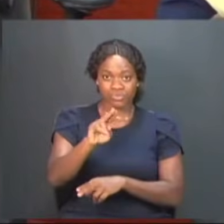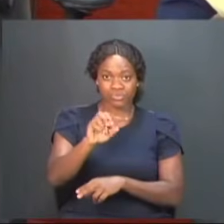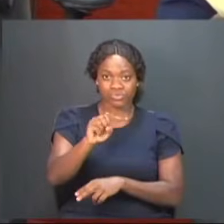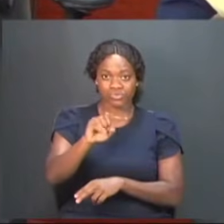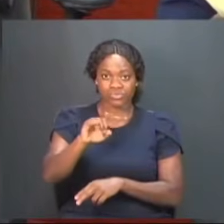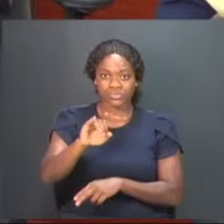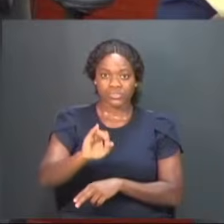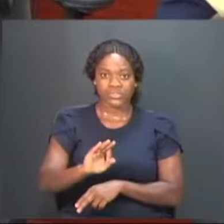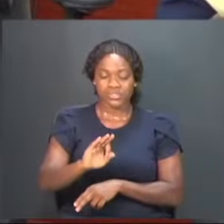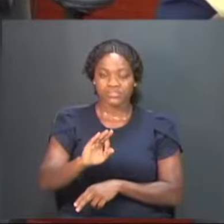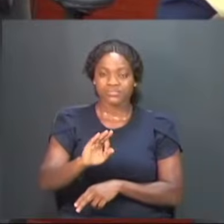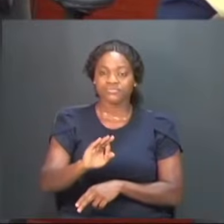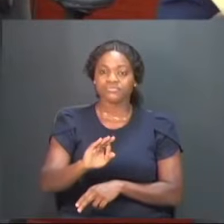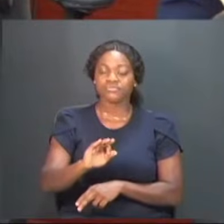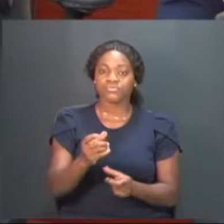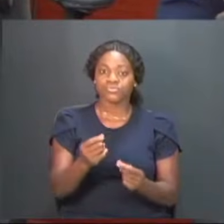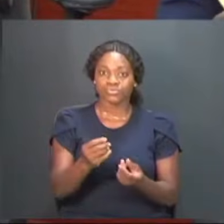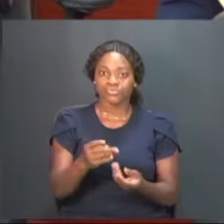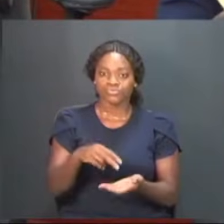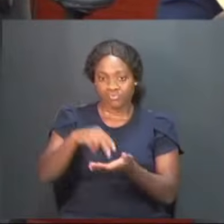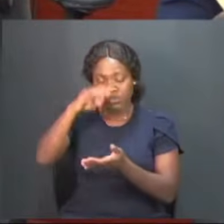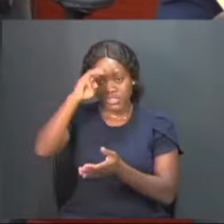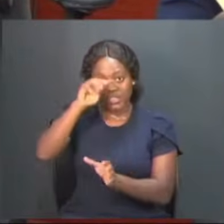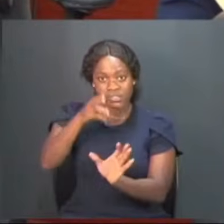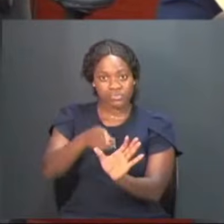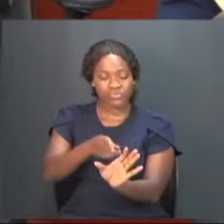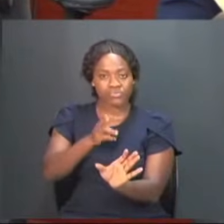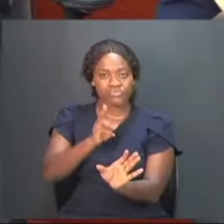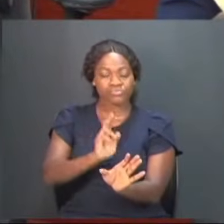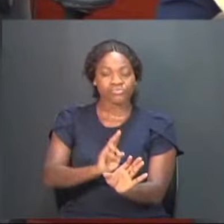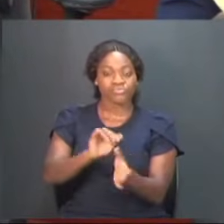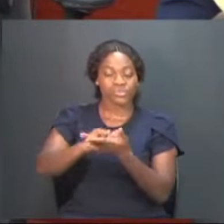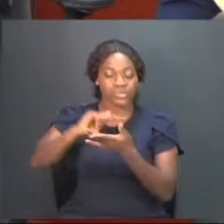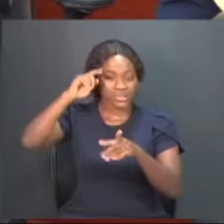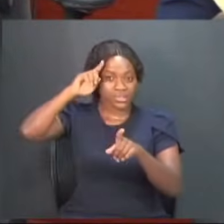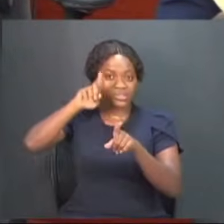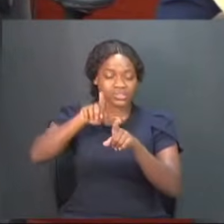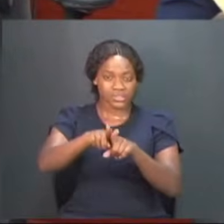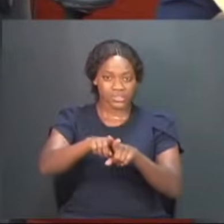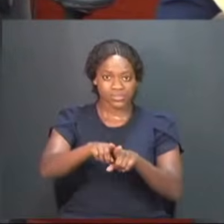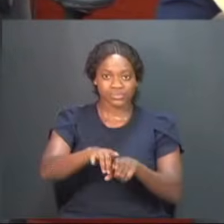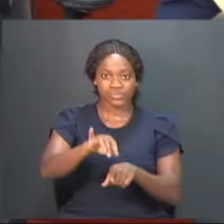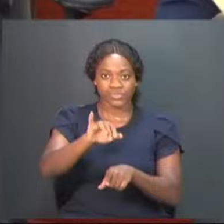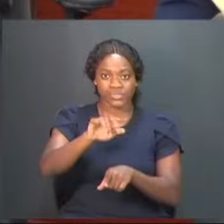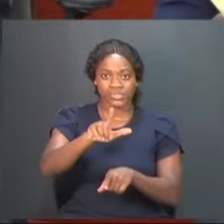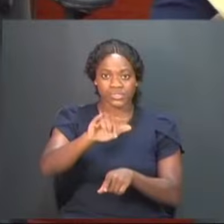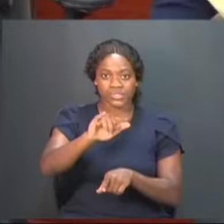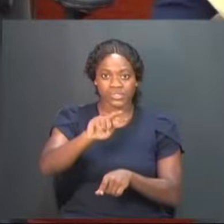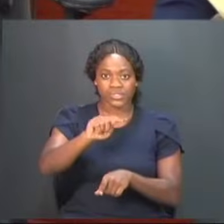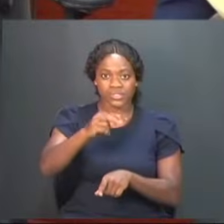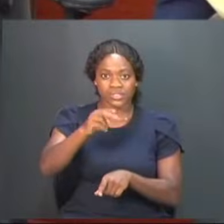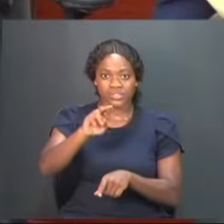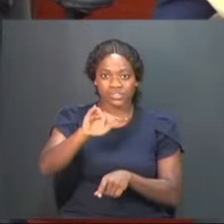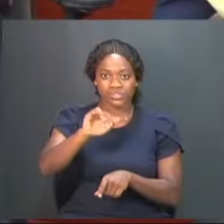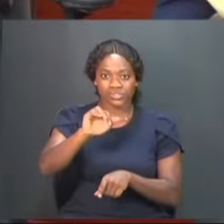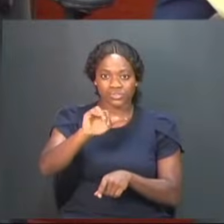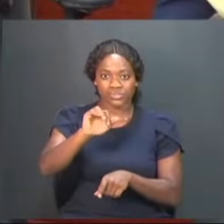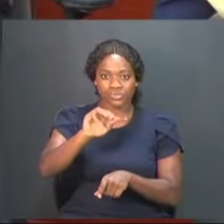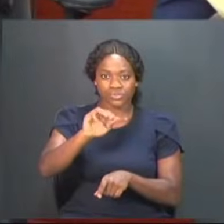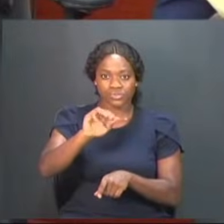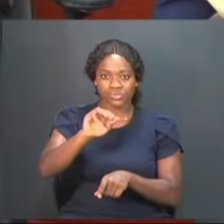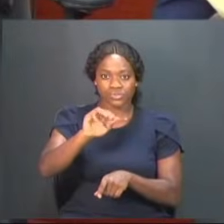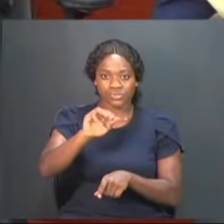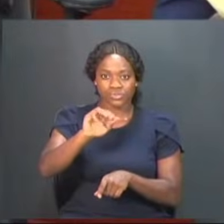should be allowed on his behalf to withdraw the lithium proposed agreement. Thank you, Mr.